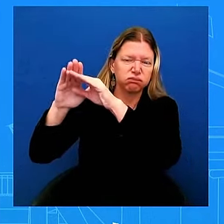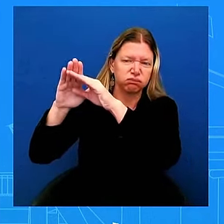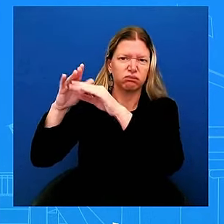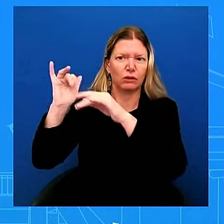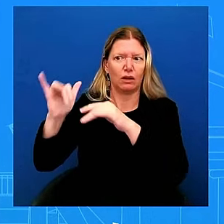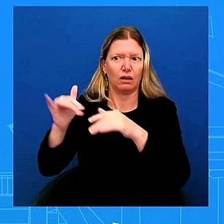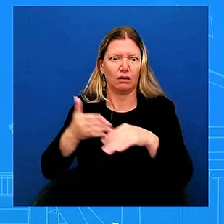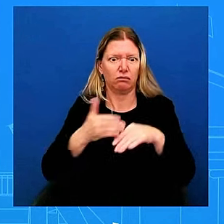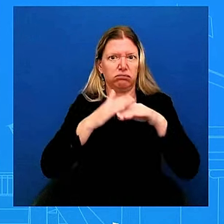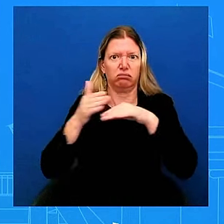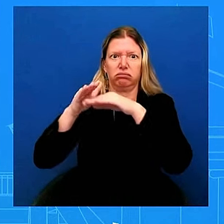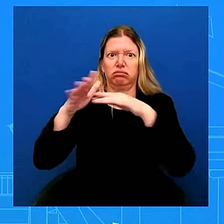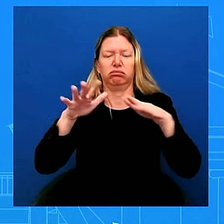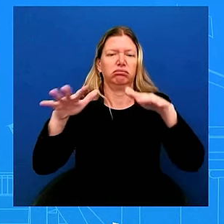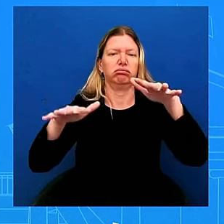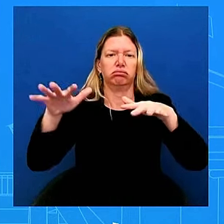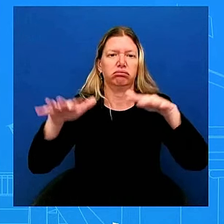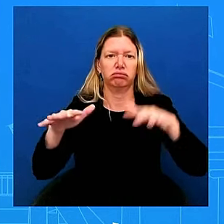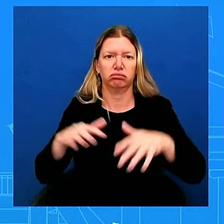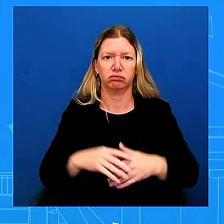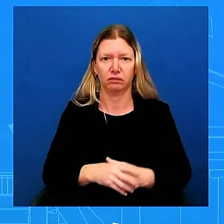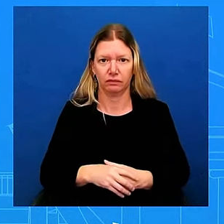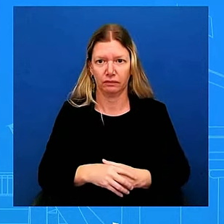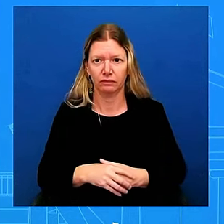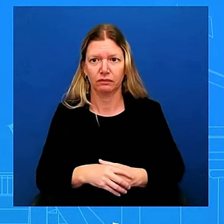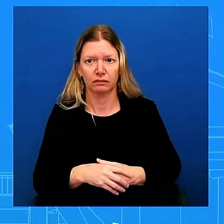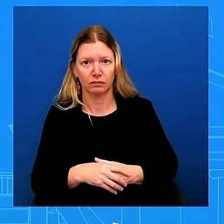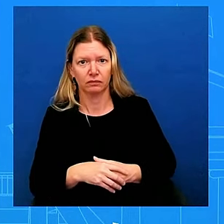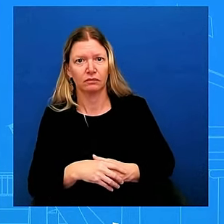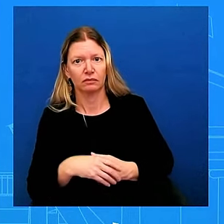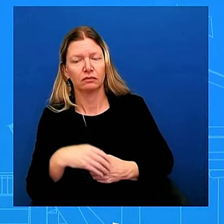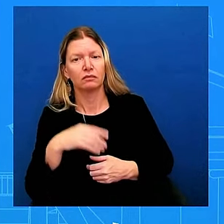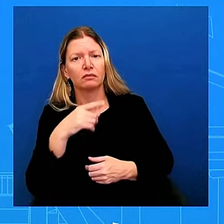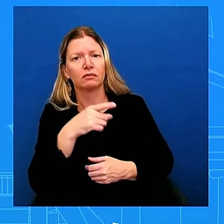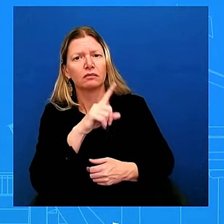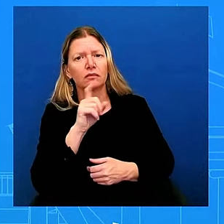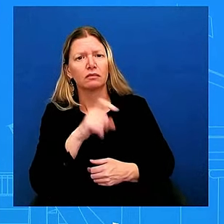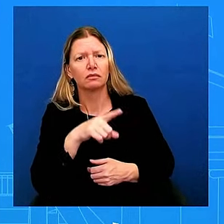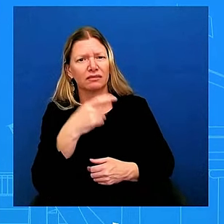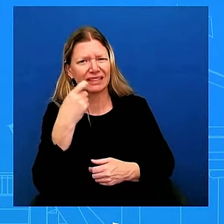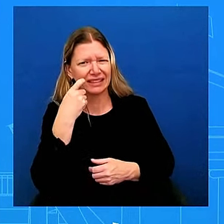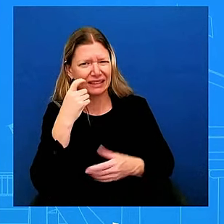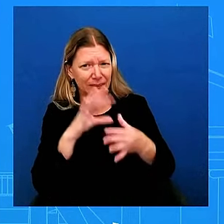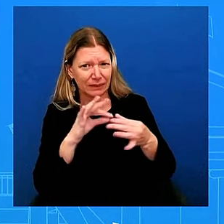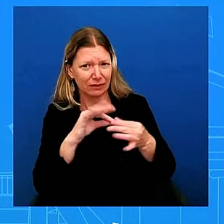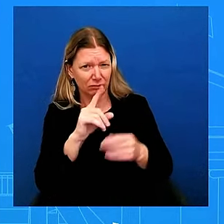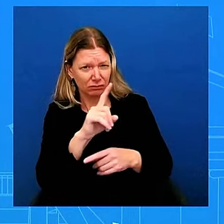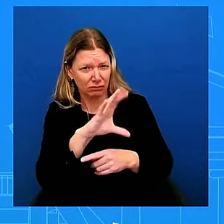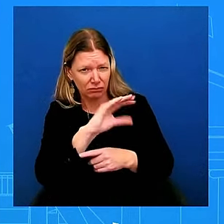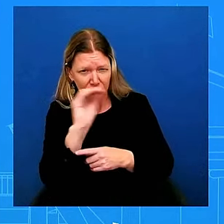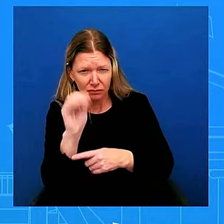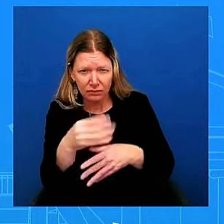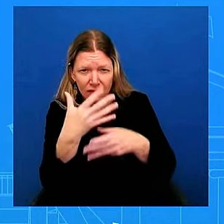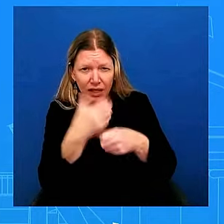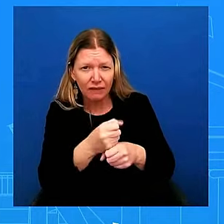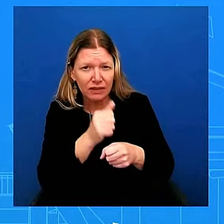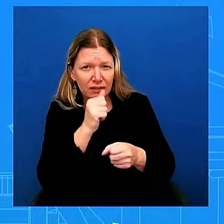Jen. Thank you. You just said that you have 100% confidence in the Secret Service. Does the President share that confidence? Have you talked to him about